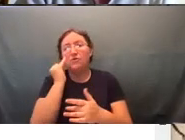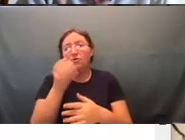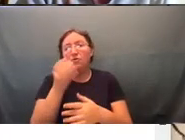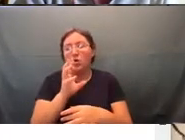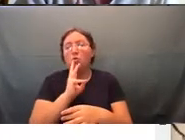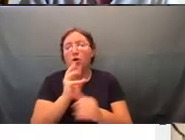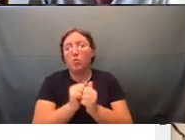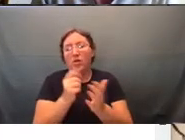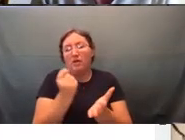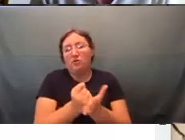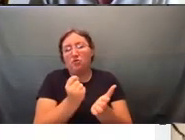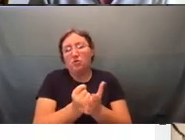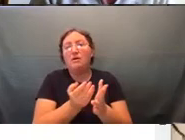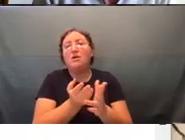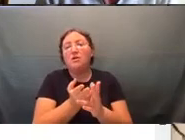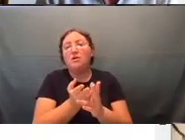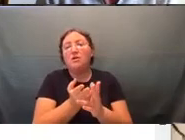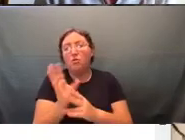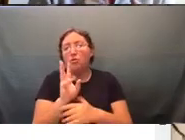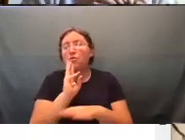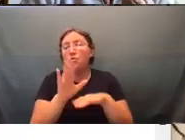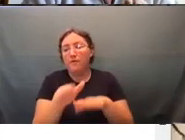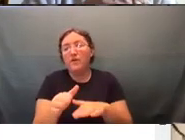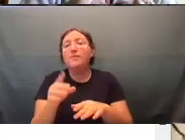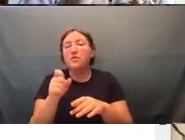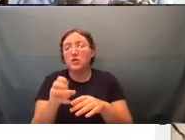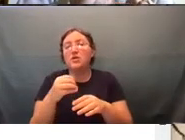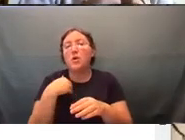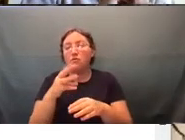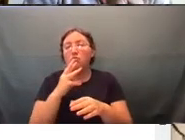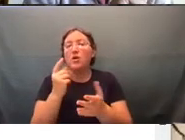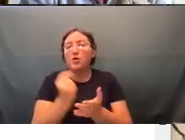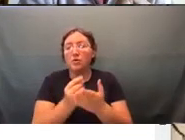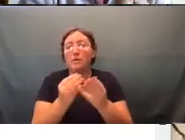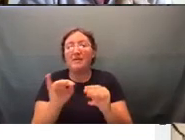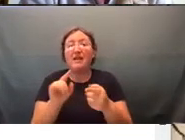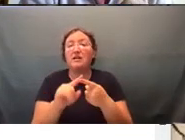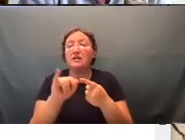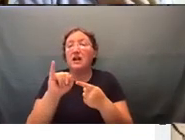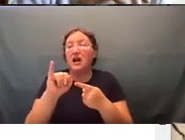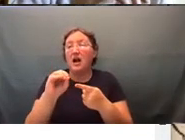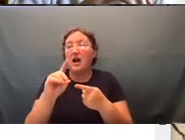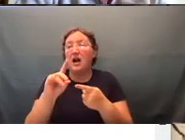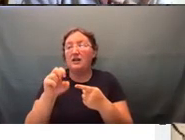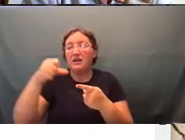water directly out of the river. So looking into water treatment methods like iodine tablets,